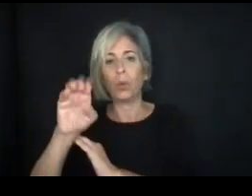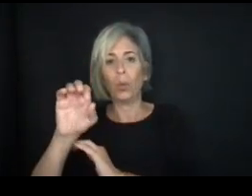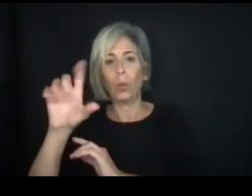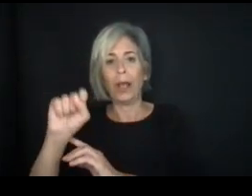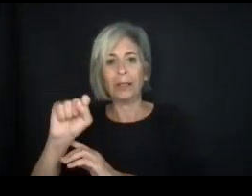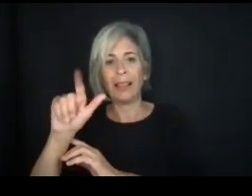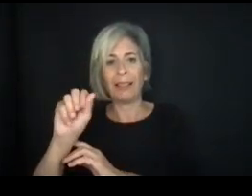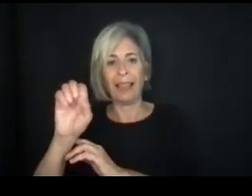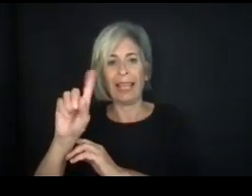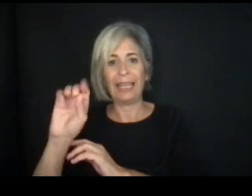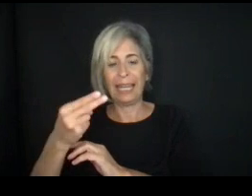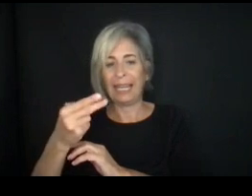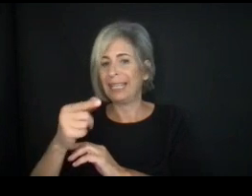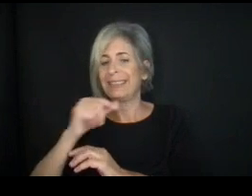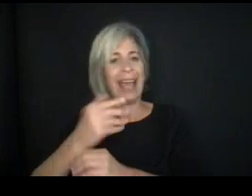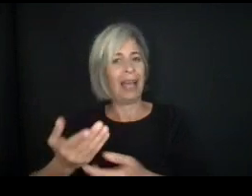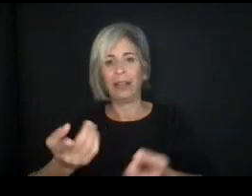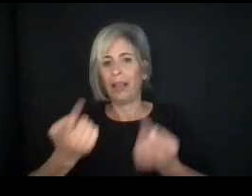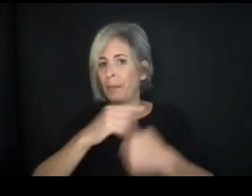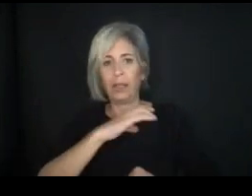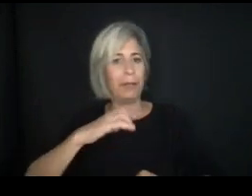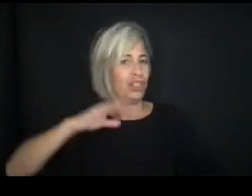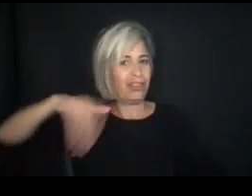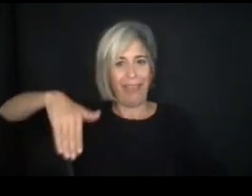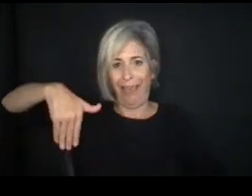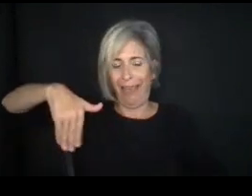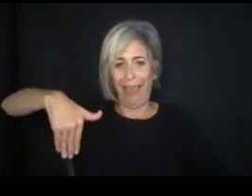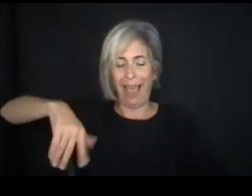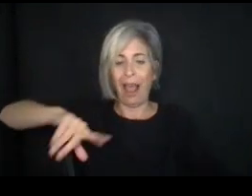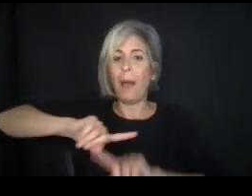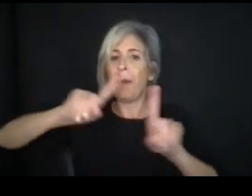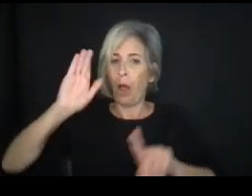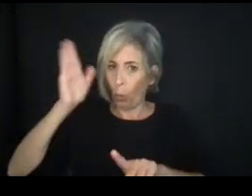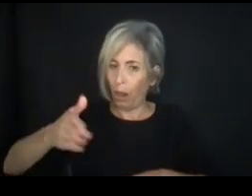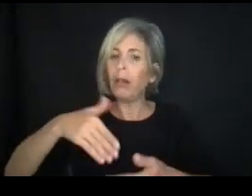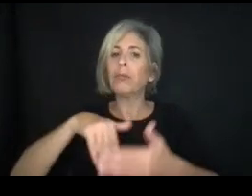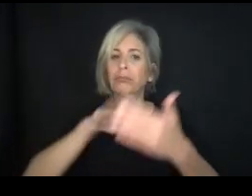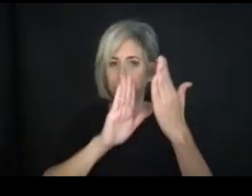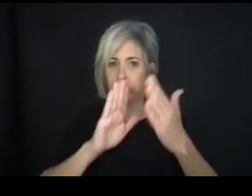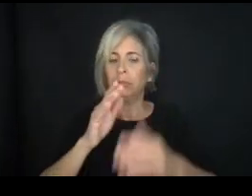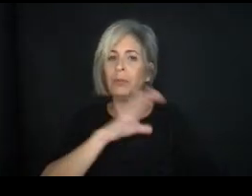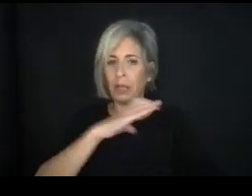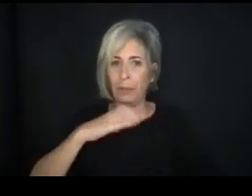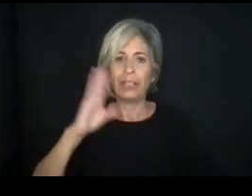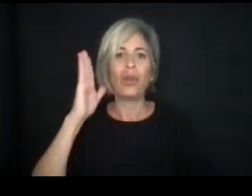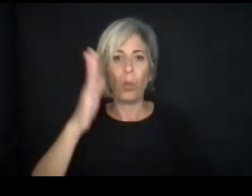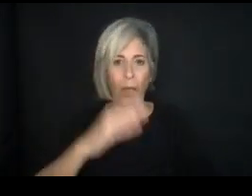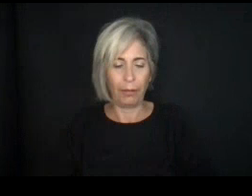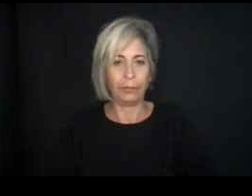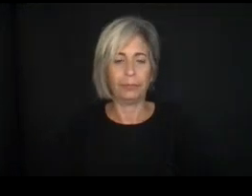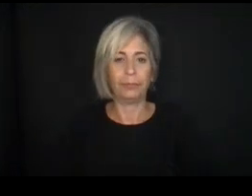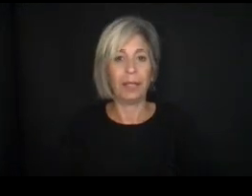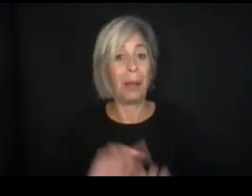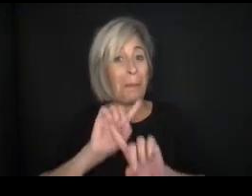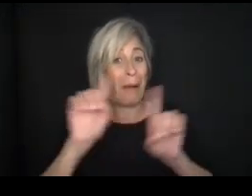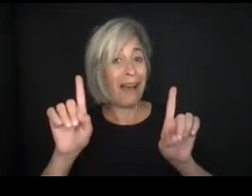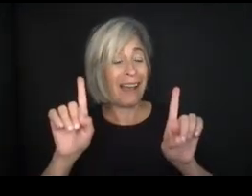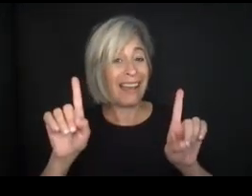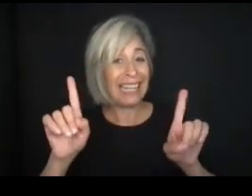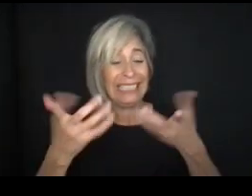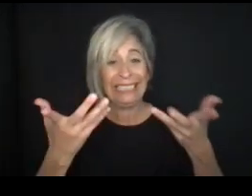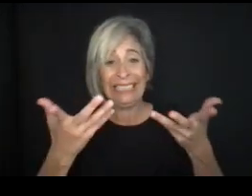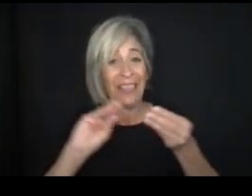one hasn't come before our commission at all yet. We do anticipate that coming before them, but I'm not sure what that